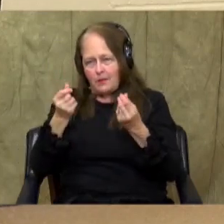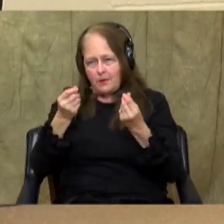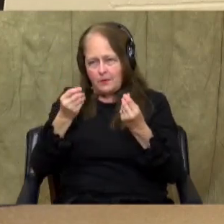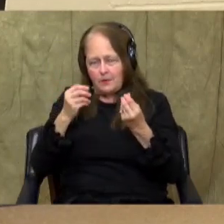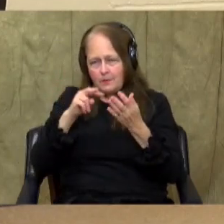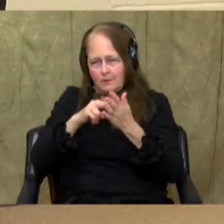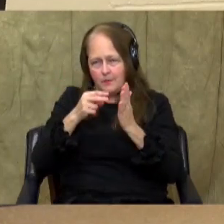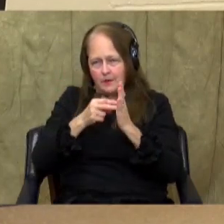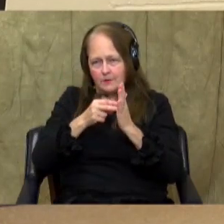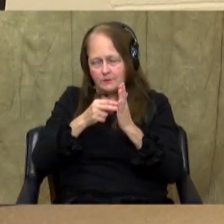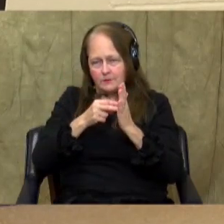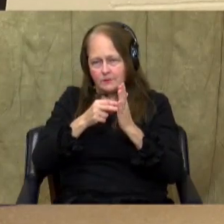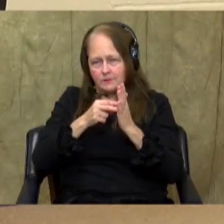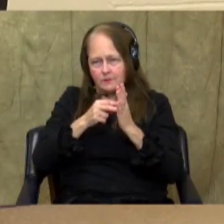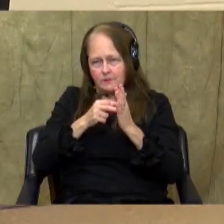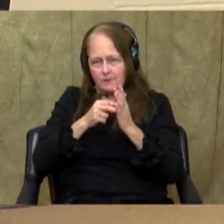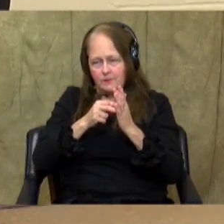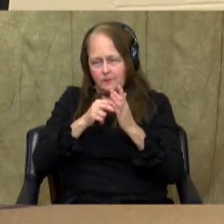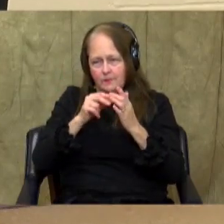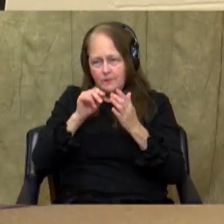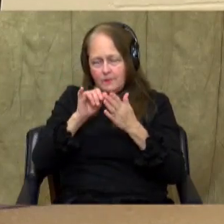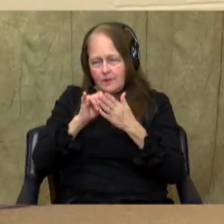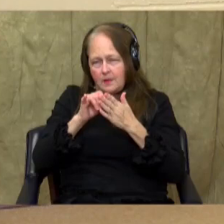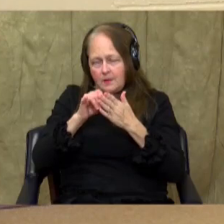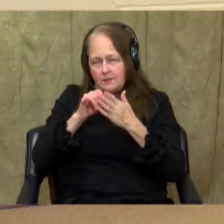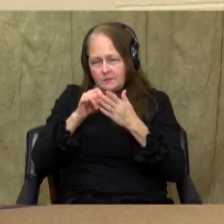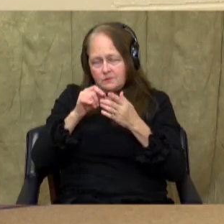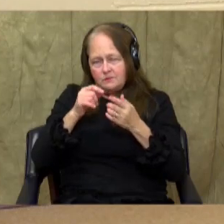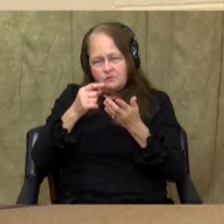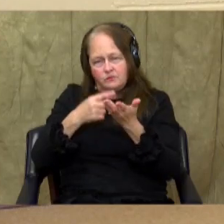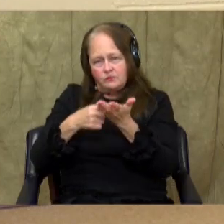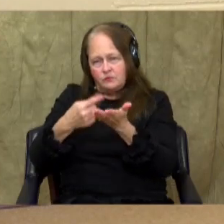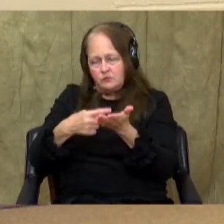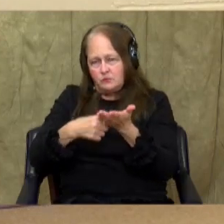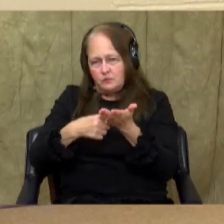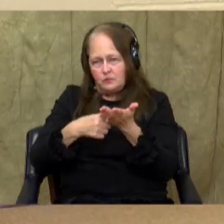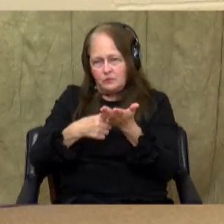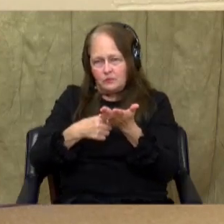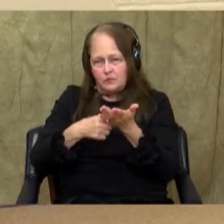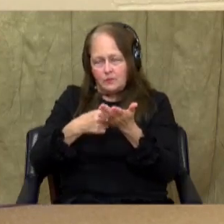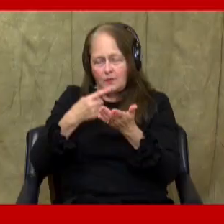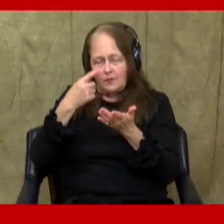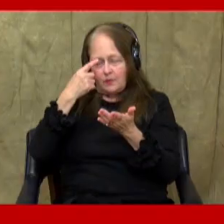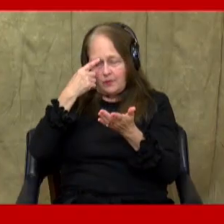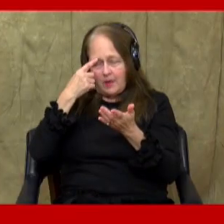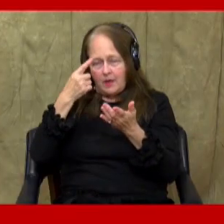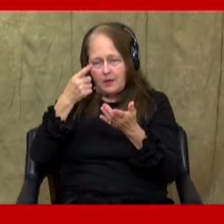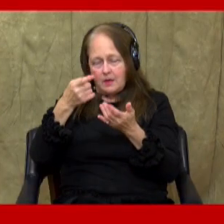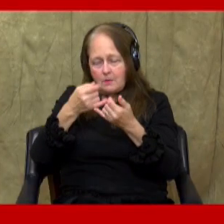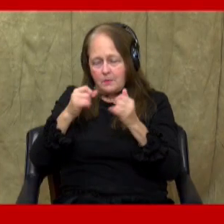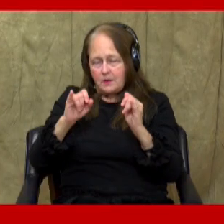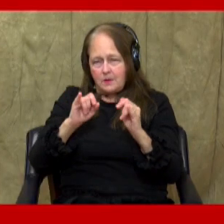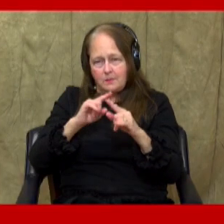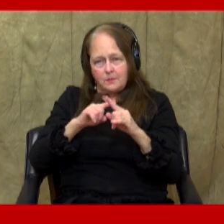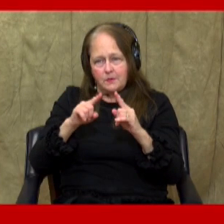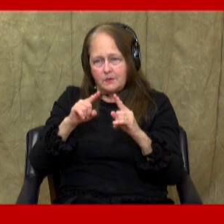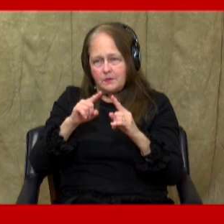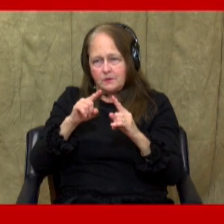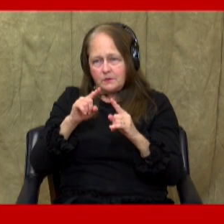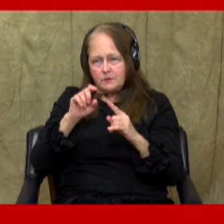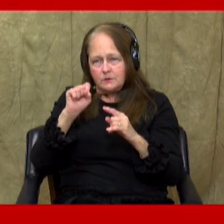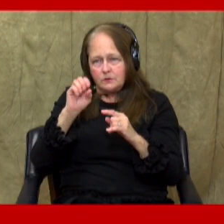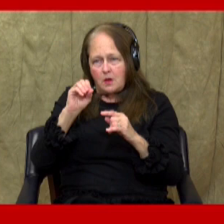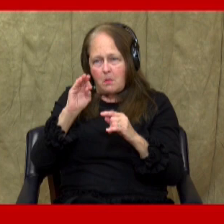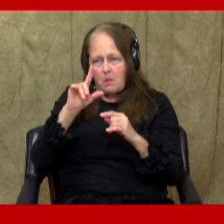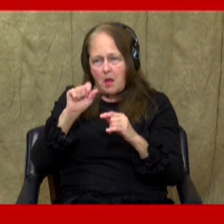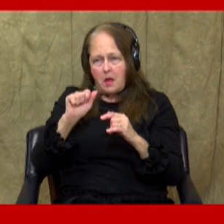asterisk means what? It's a disputed territory. So Somaliland would like to think of itself as independent, but Somalia claims